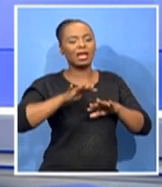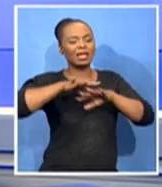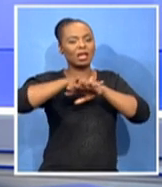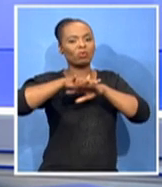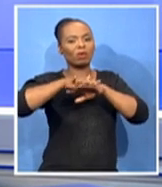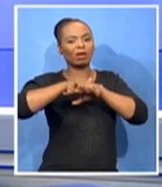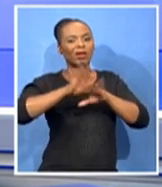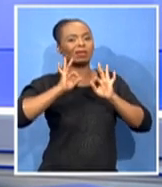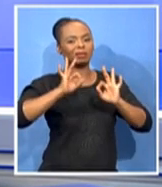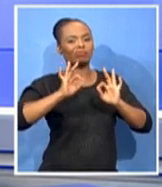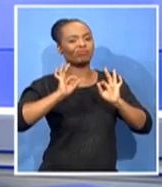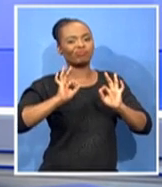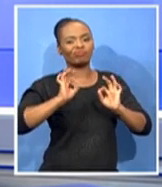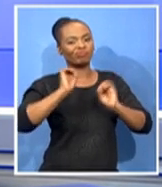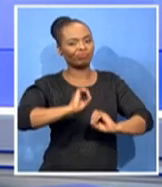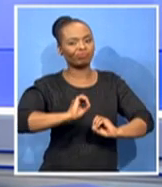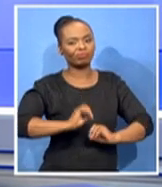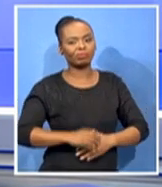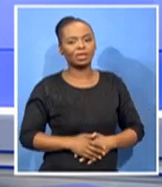investigation that's currently underway?